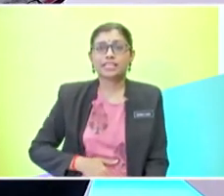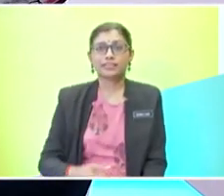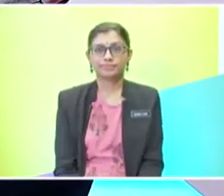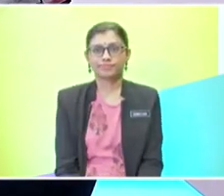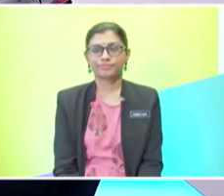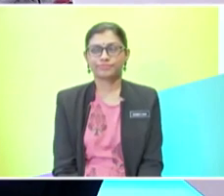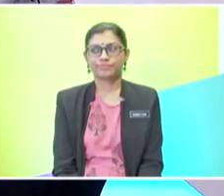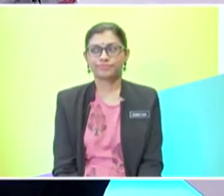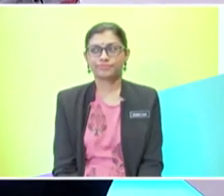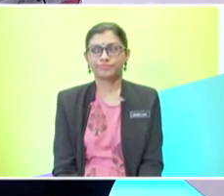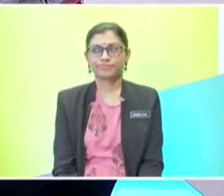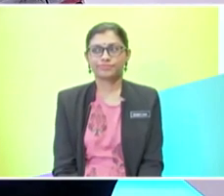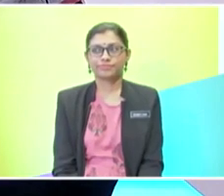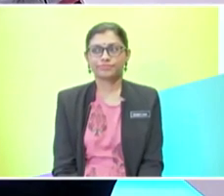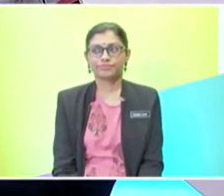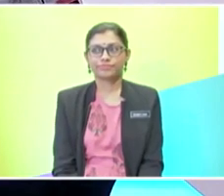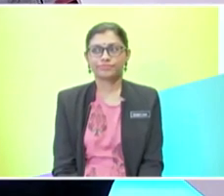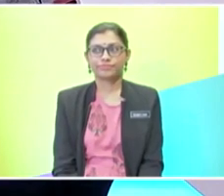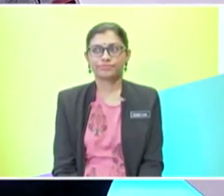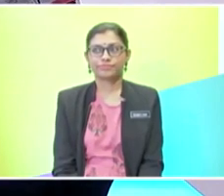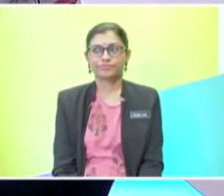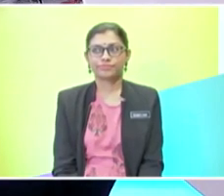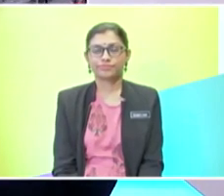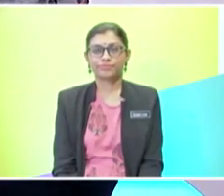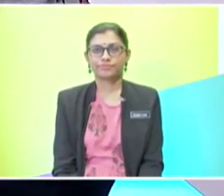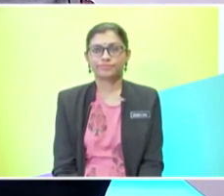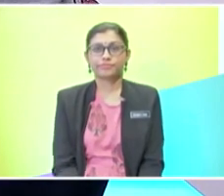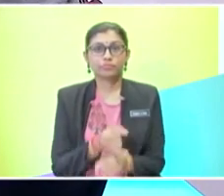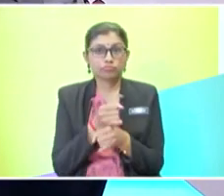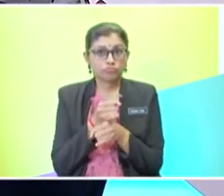put everything. Oh, must be hot. Be careful. Yeah, yep, yep. Oh.